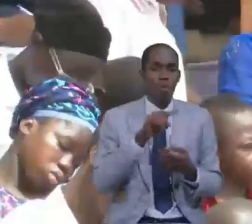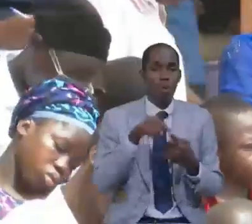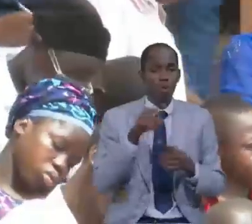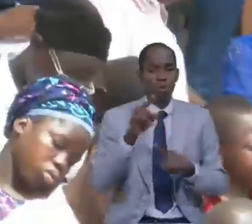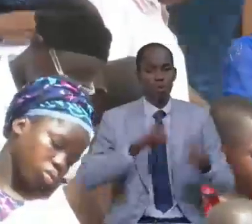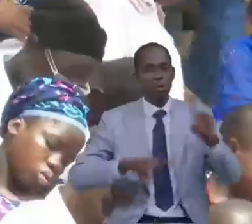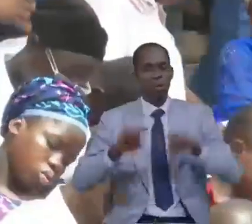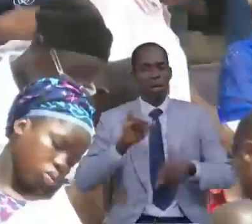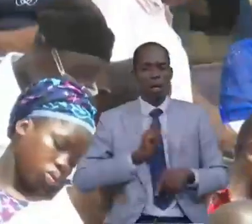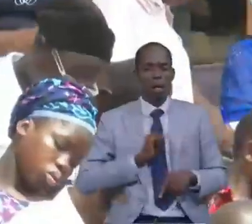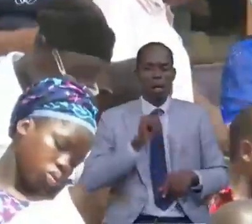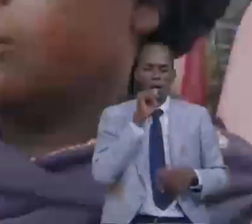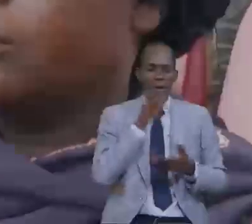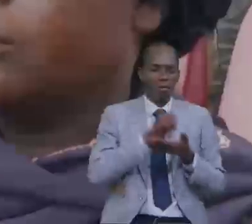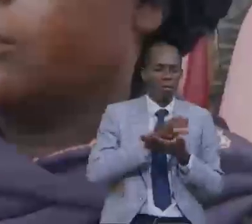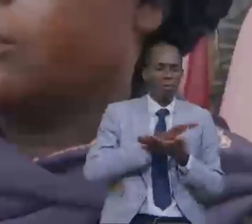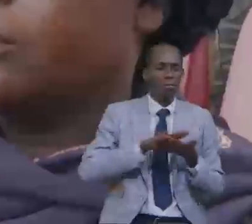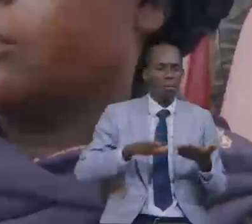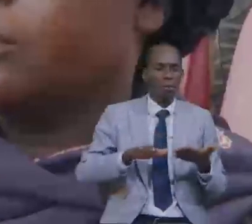all to Christ.